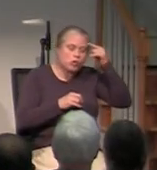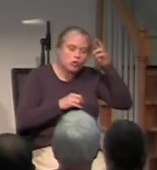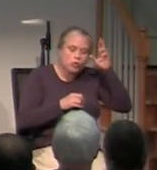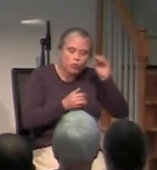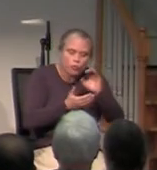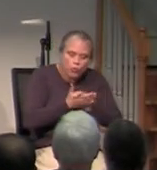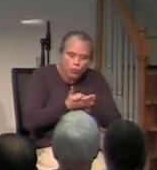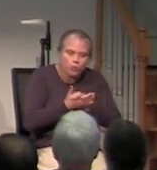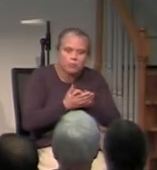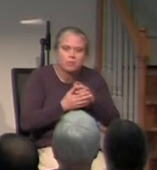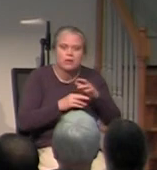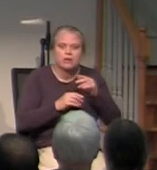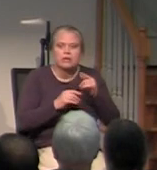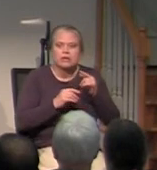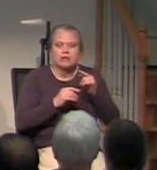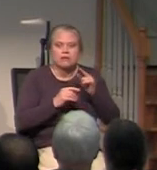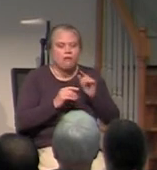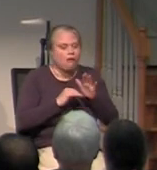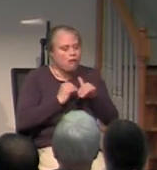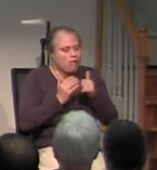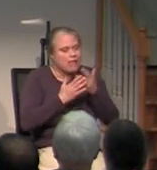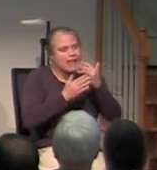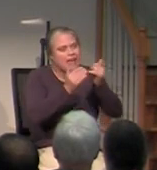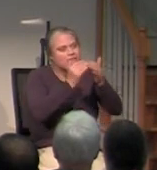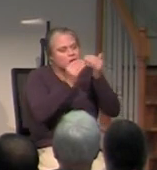ready. All heaven is stirred.